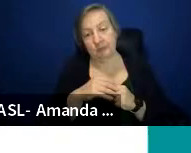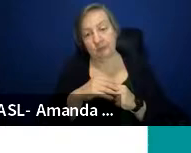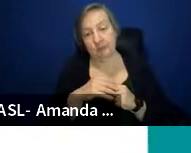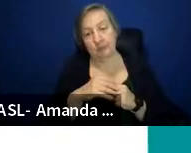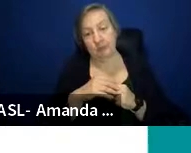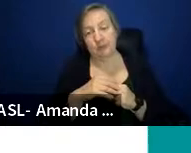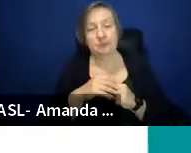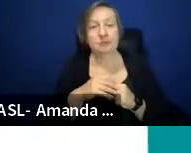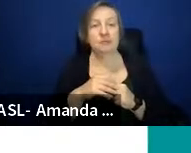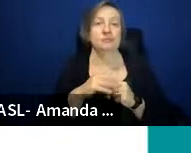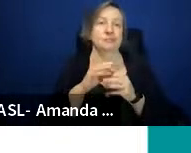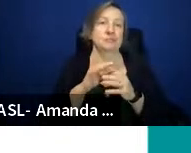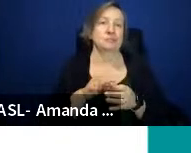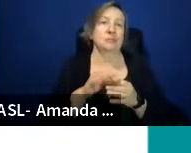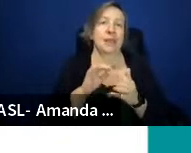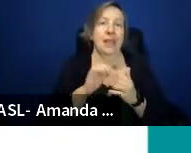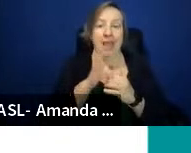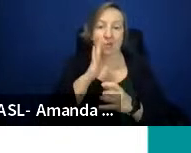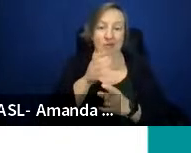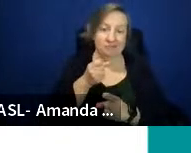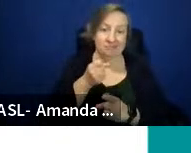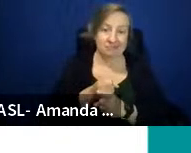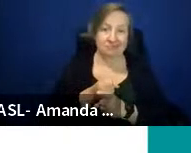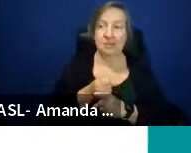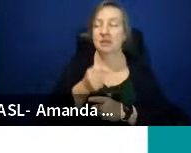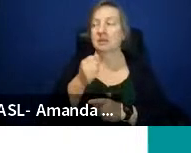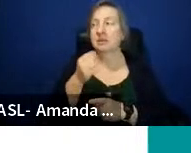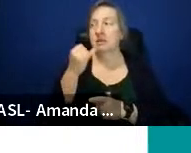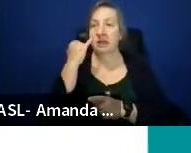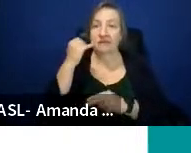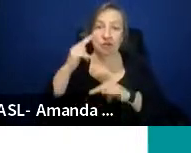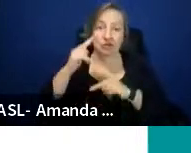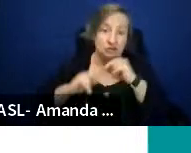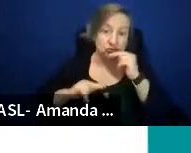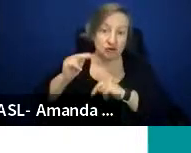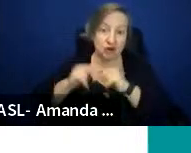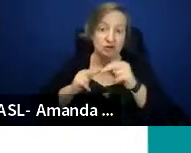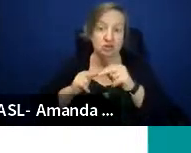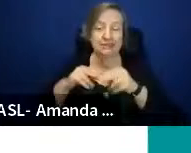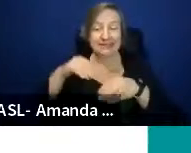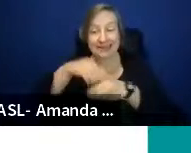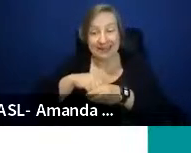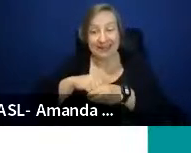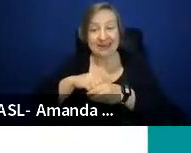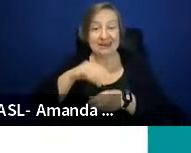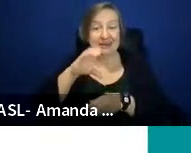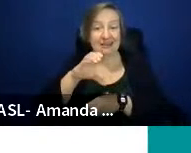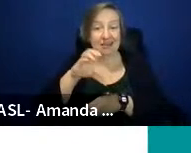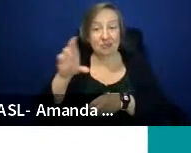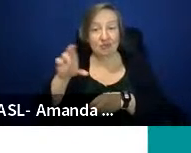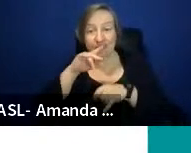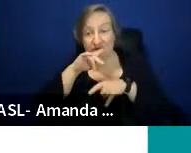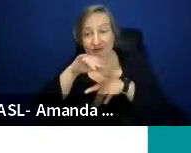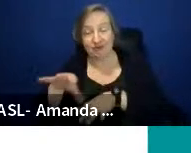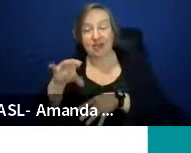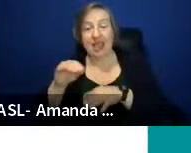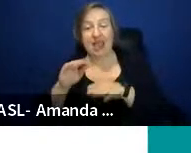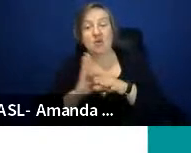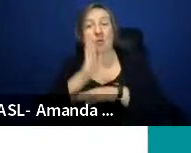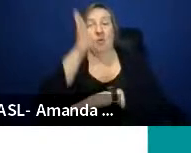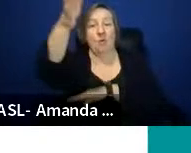pertain to impacts associated with construction in and over the Columbia River, because there are so many aquatic